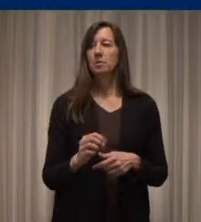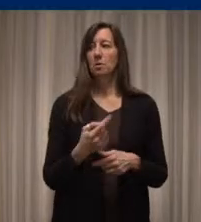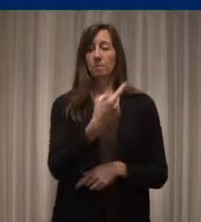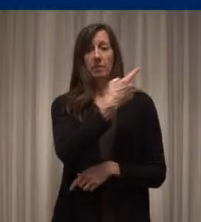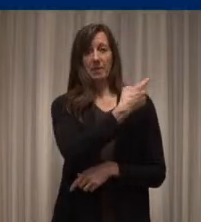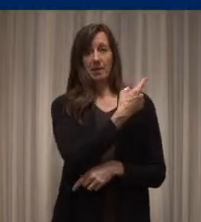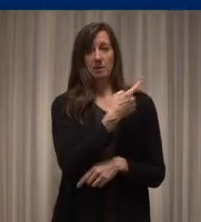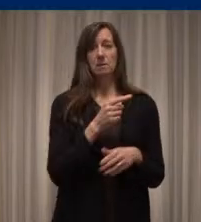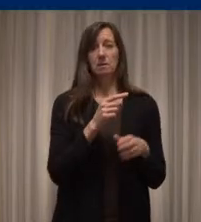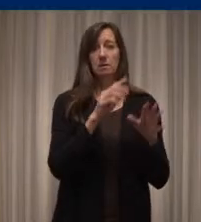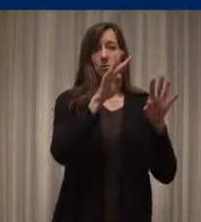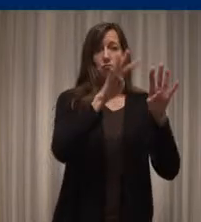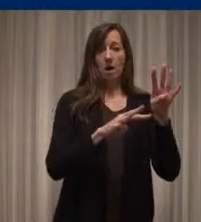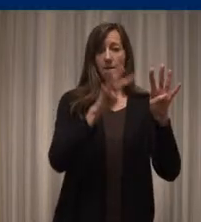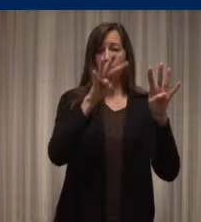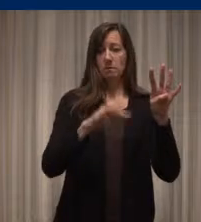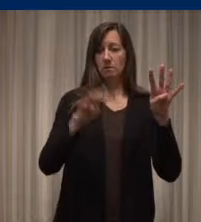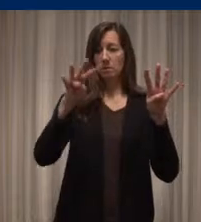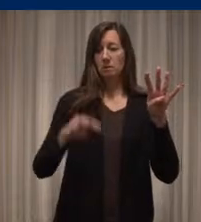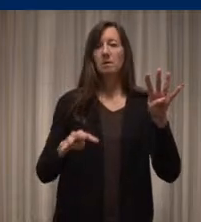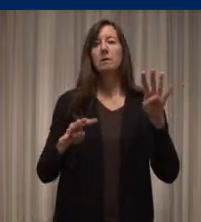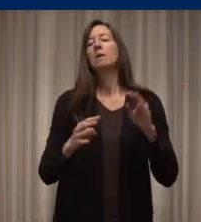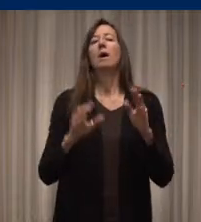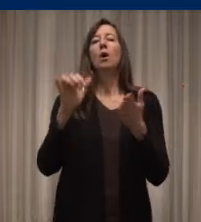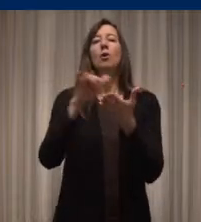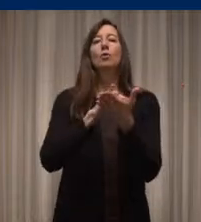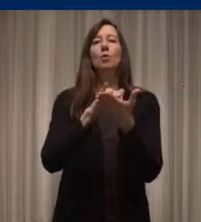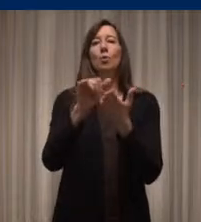State fatalities cumulatively,